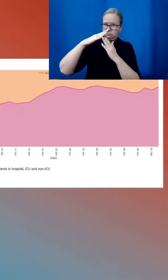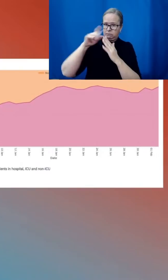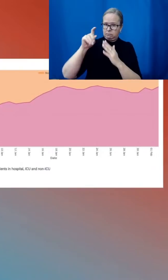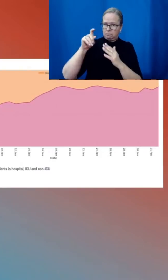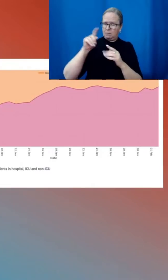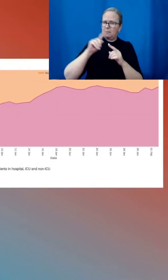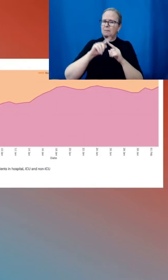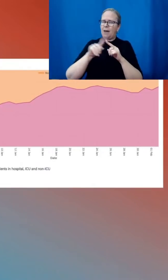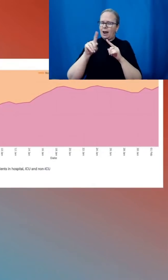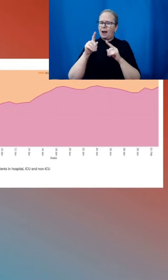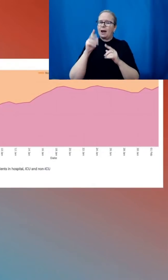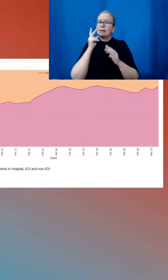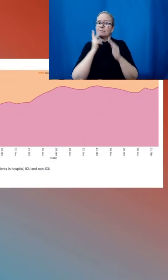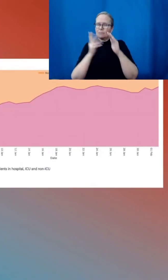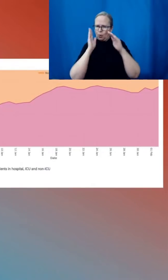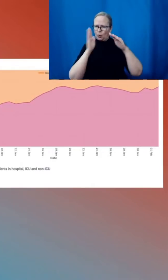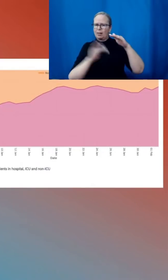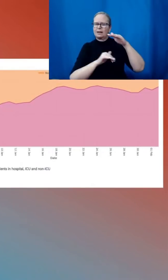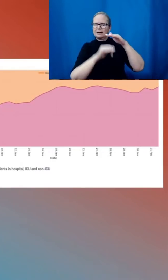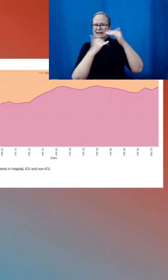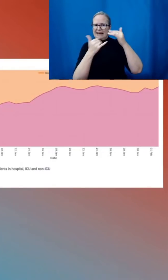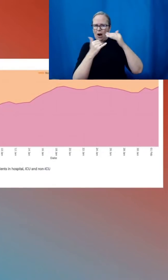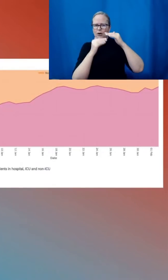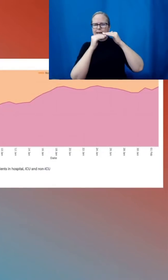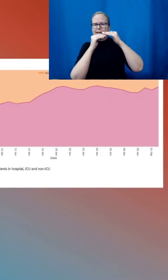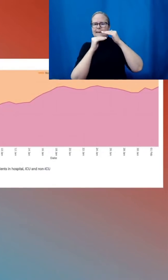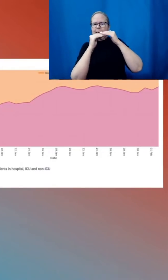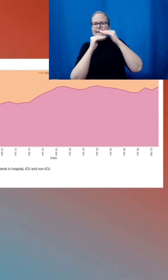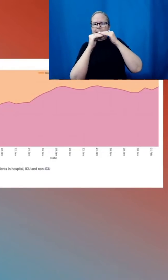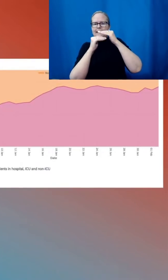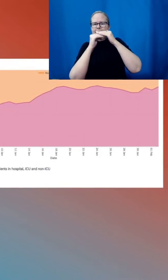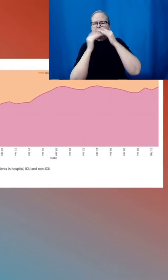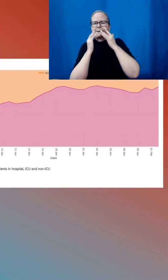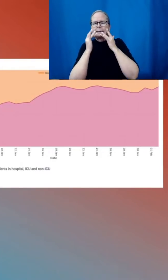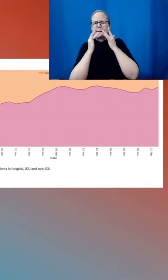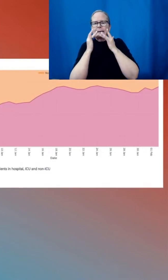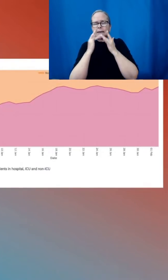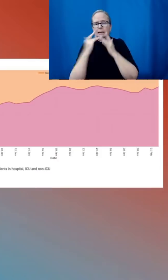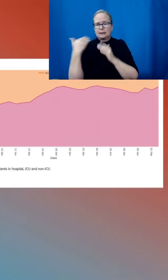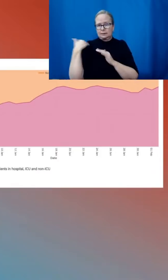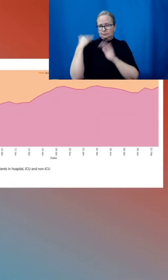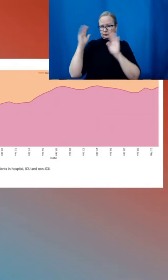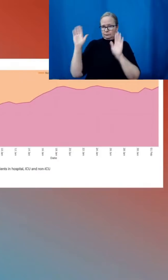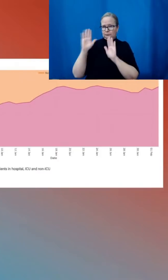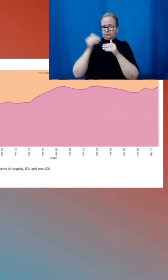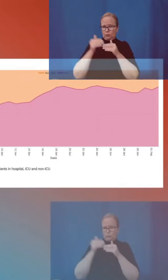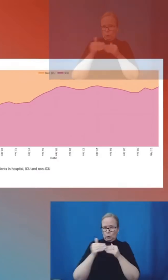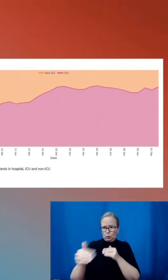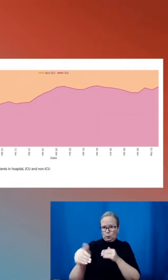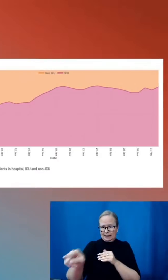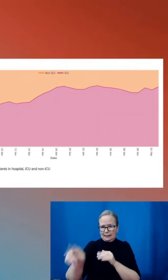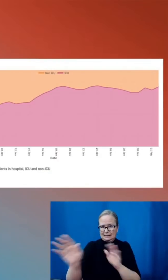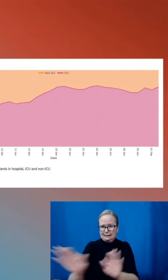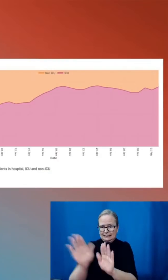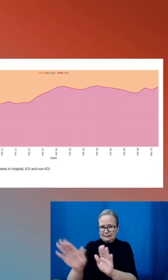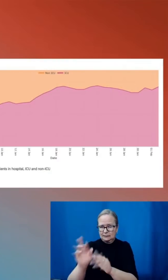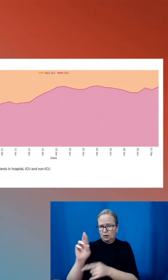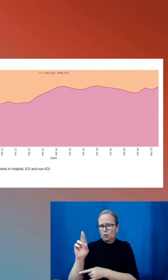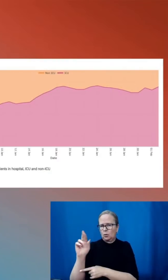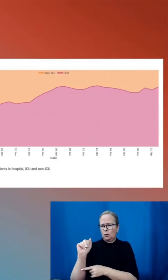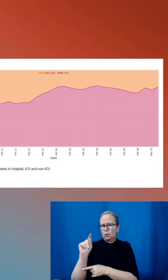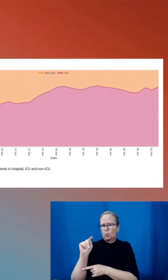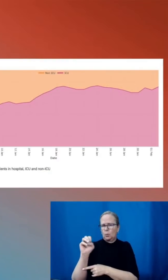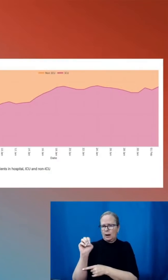for example, when we're talking about this rate of rise, if we go Sunday to Sunday, it was a rate of rise of